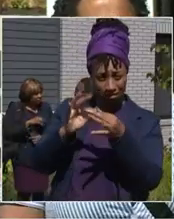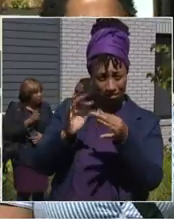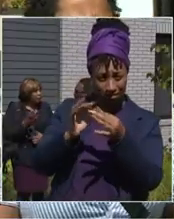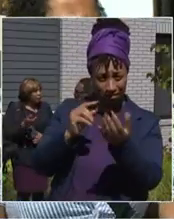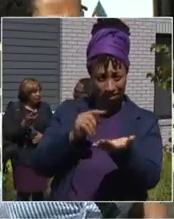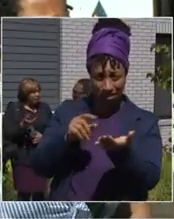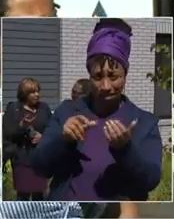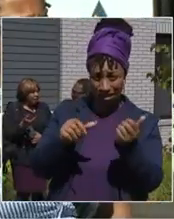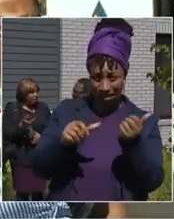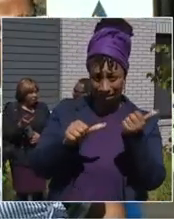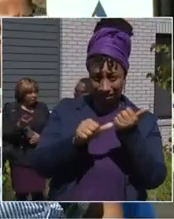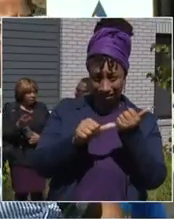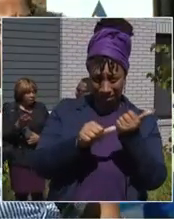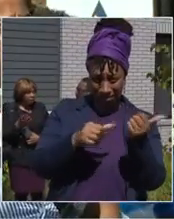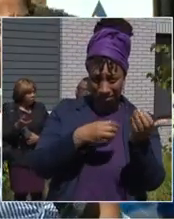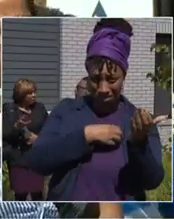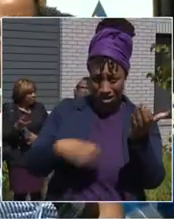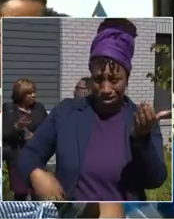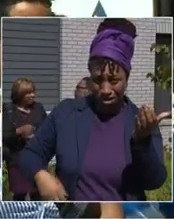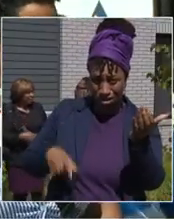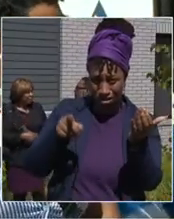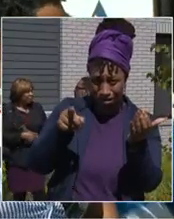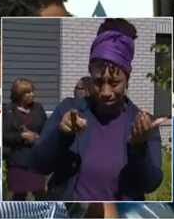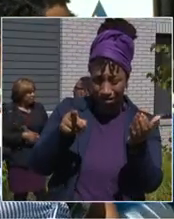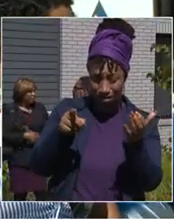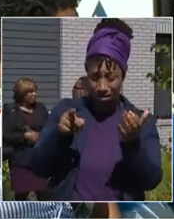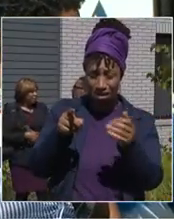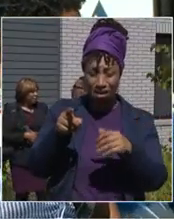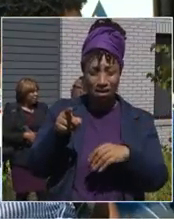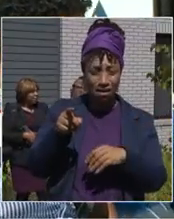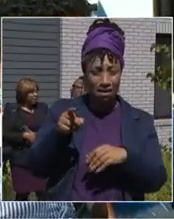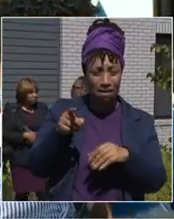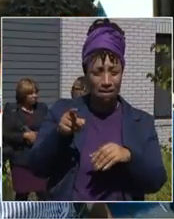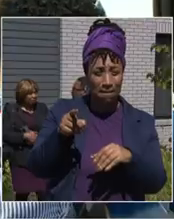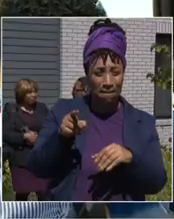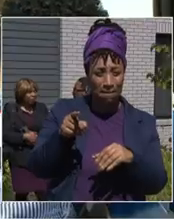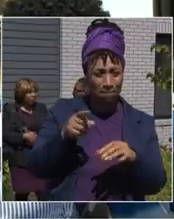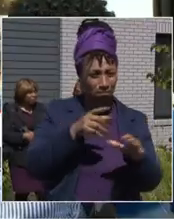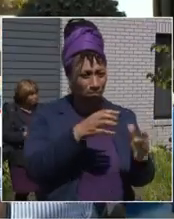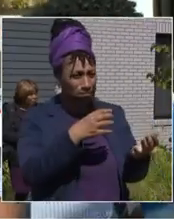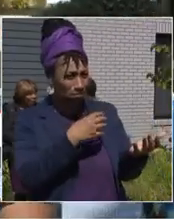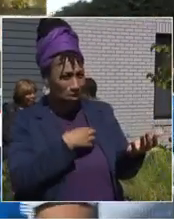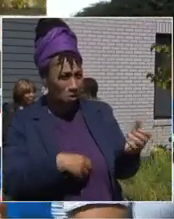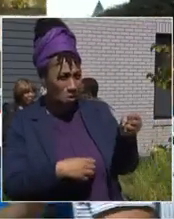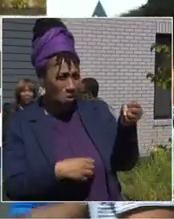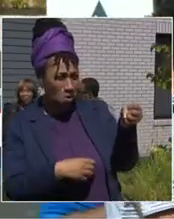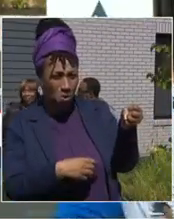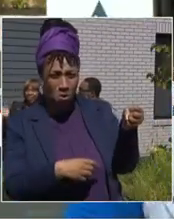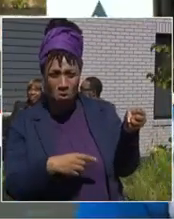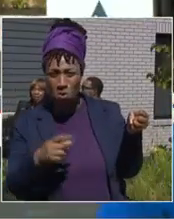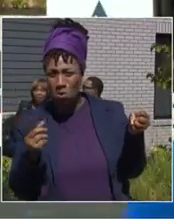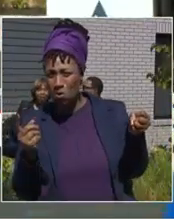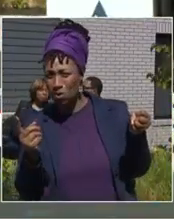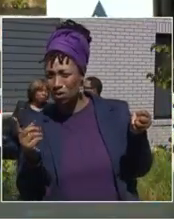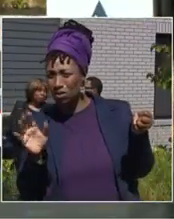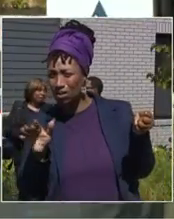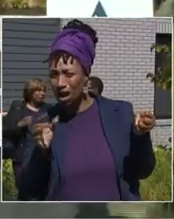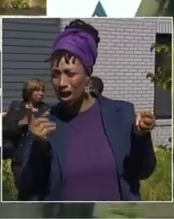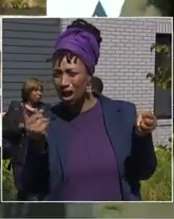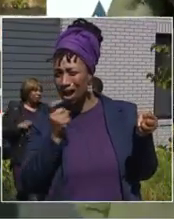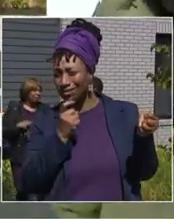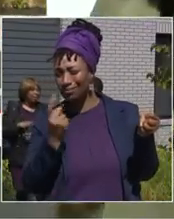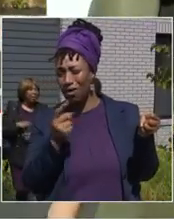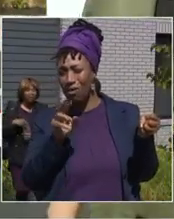don't know if you heard the earlier question. No, about RFK. I told them that you've had the most